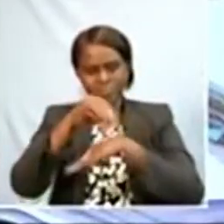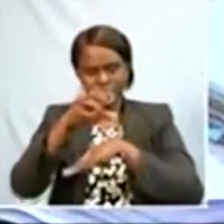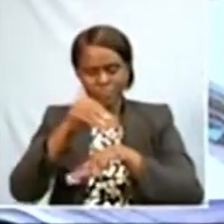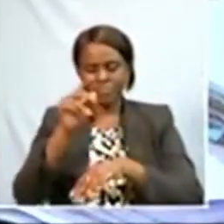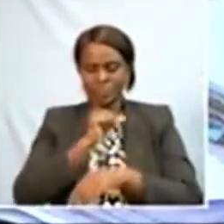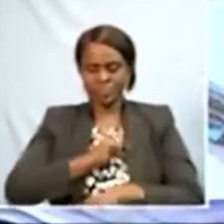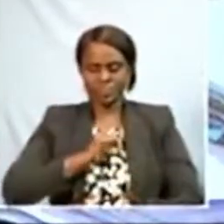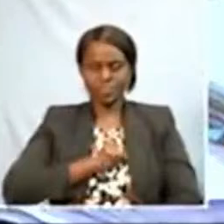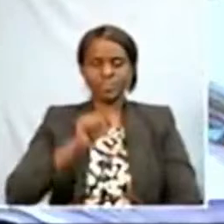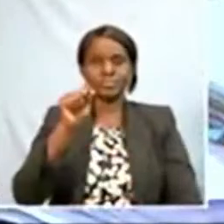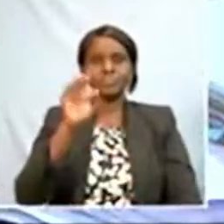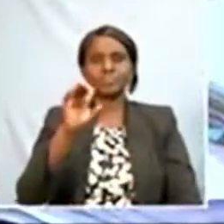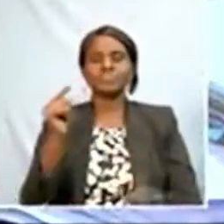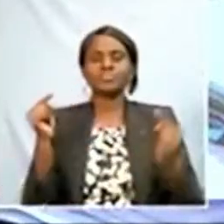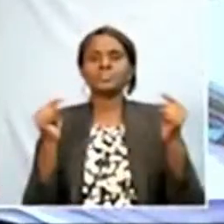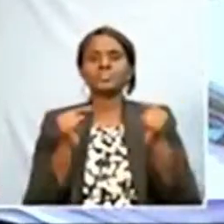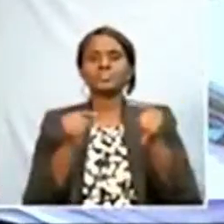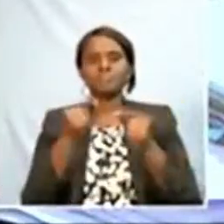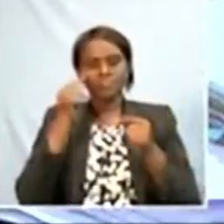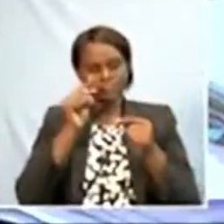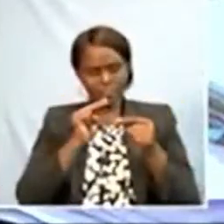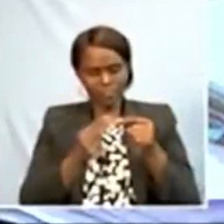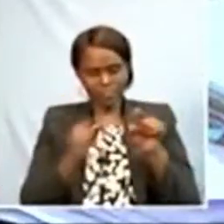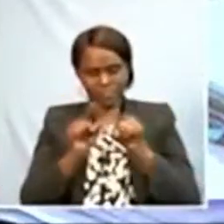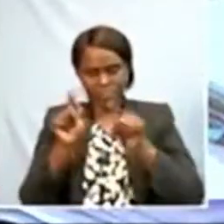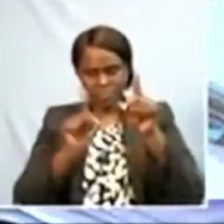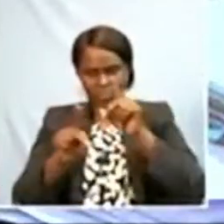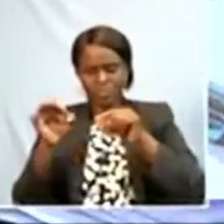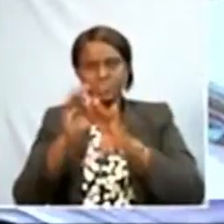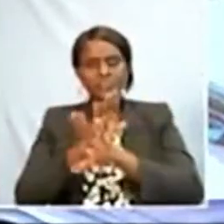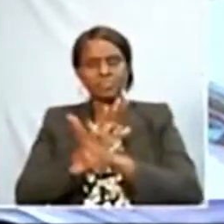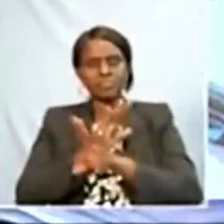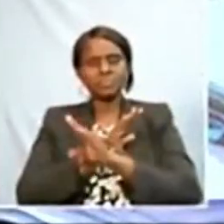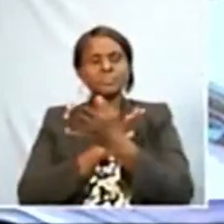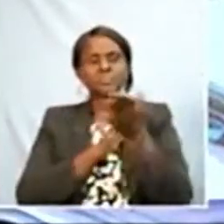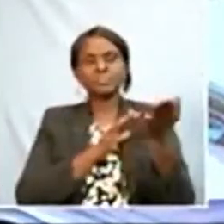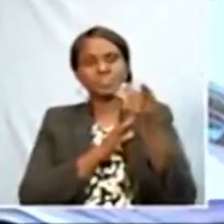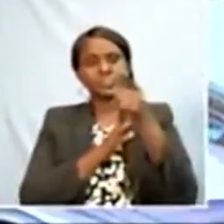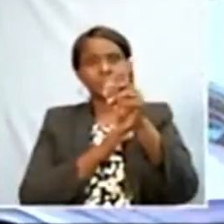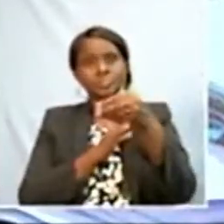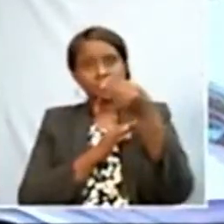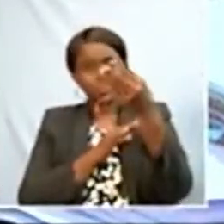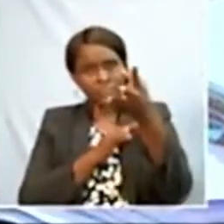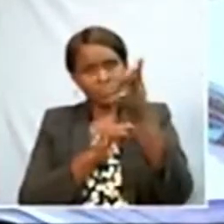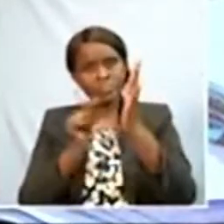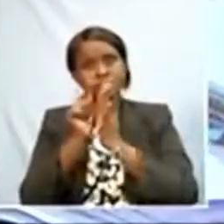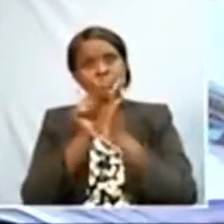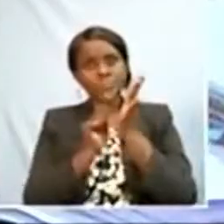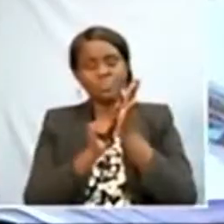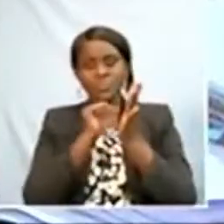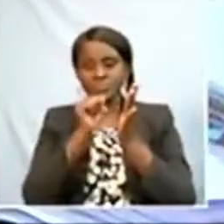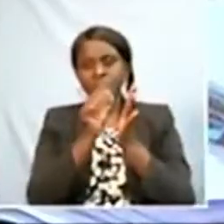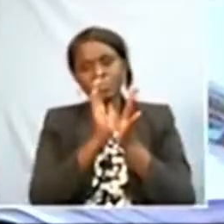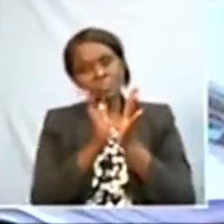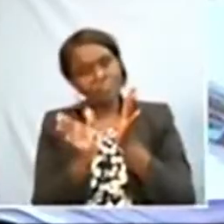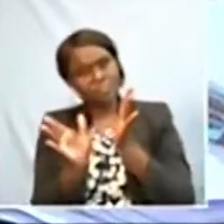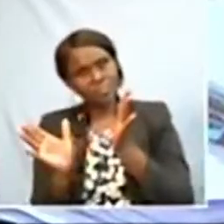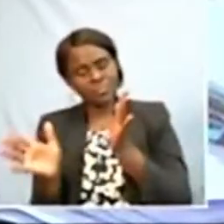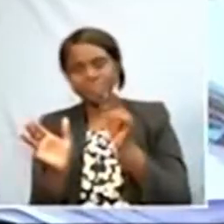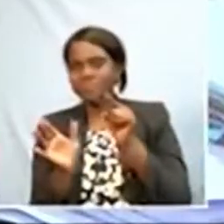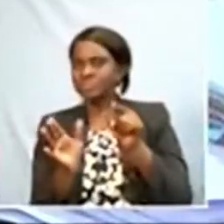Clerk. It's so painful for us and the people of Zambia. You are given guidelines. Do not go beyond